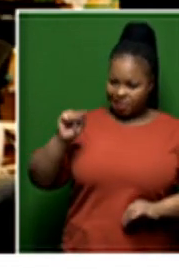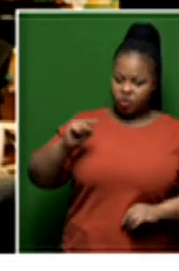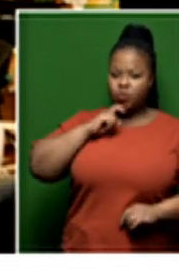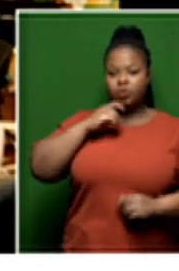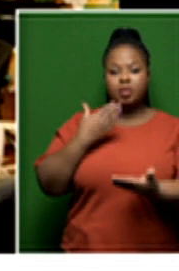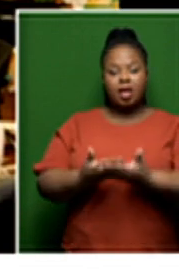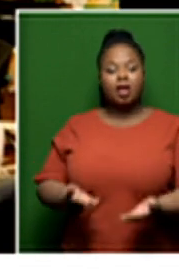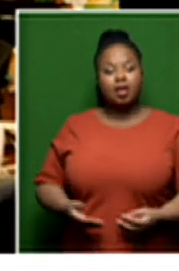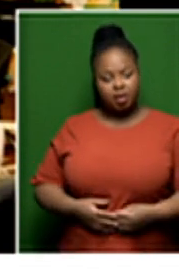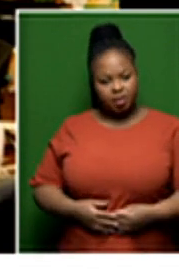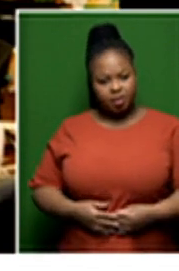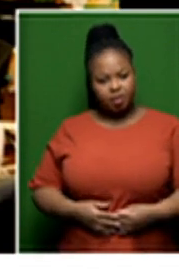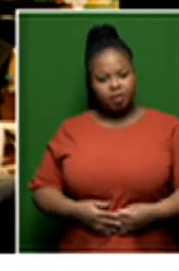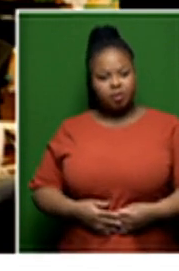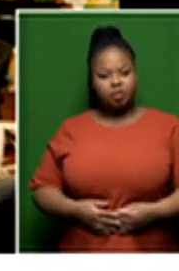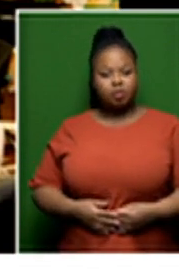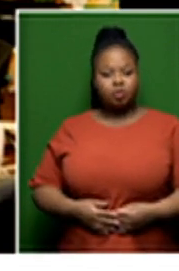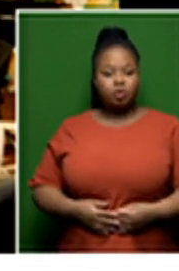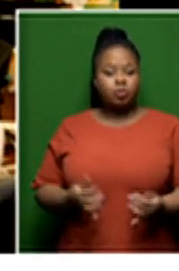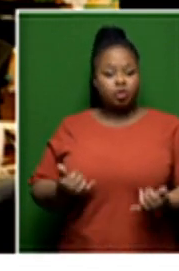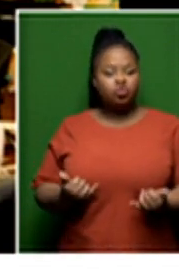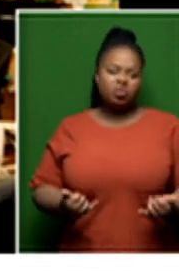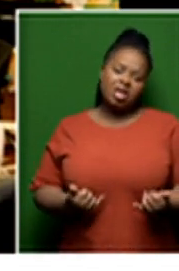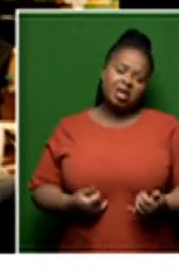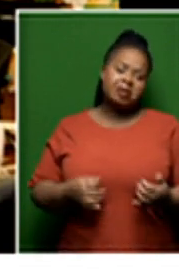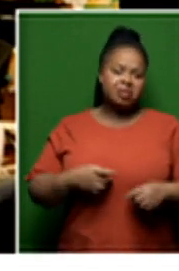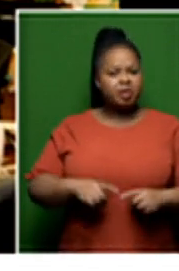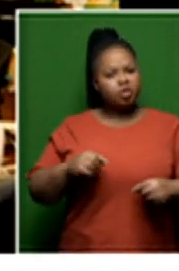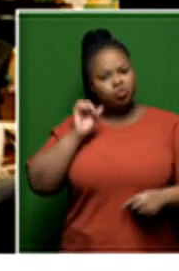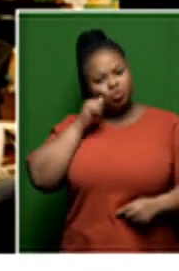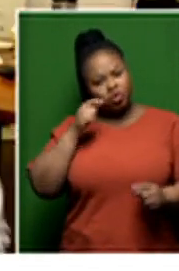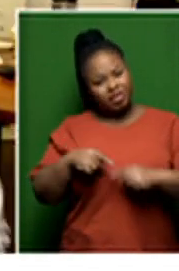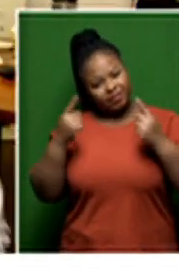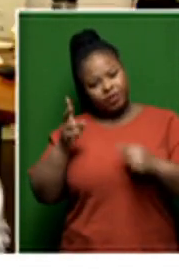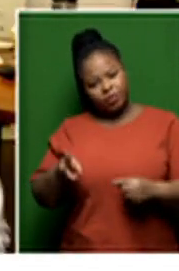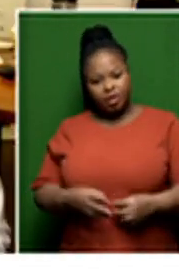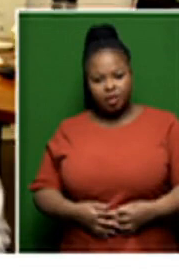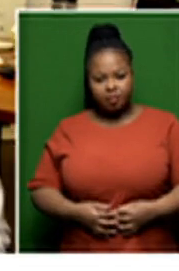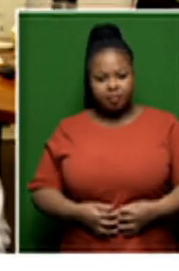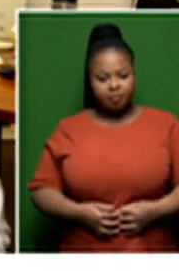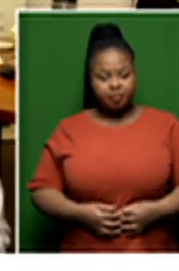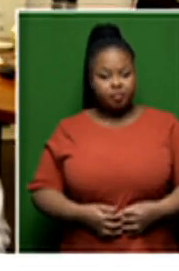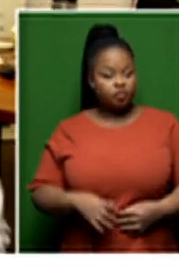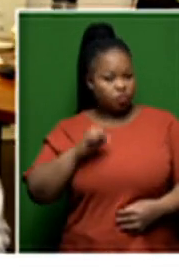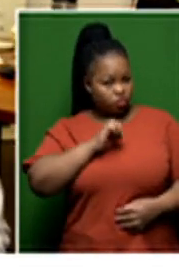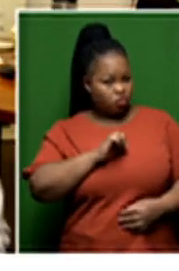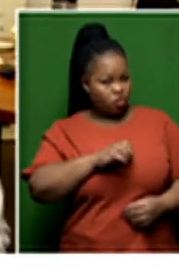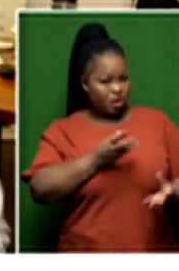now be used. So I can give you a number today, but tomorrow it will be a different one. So from your